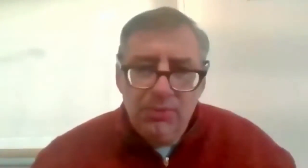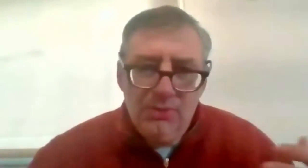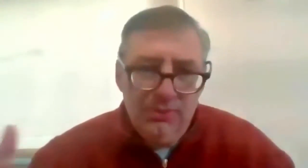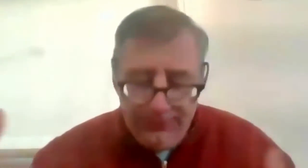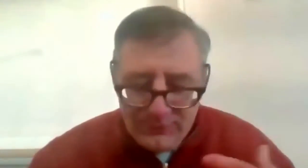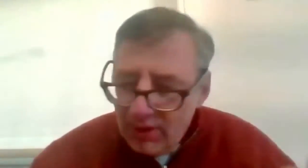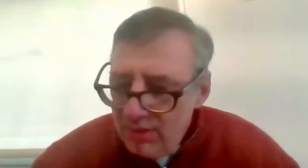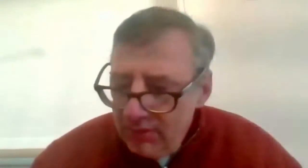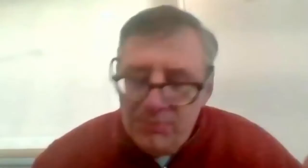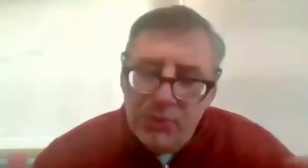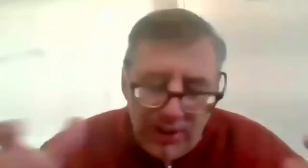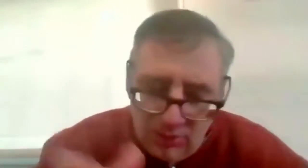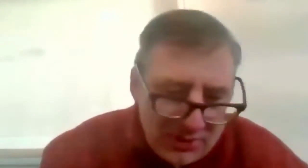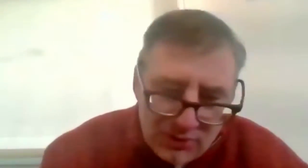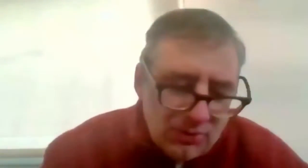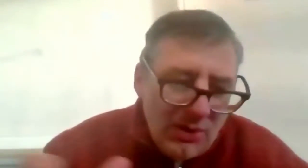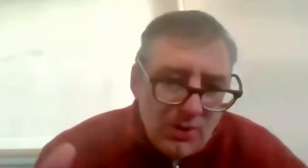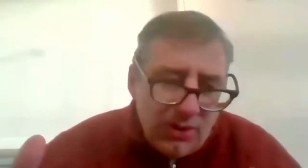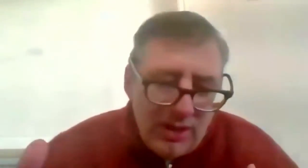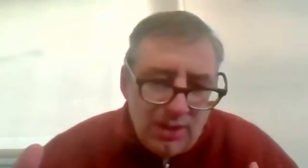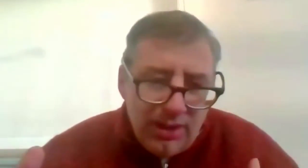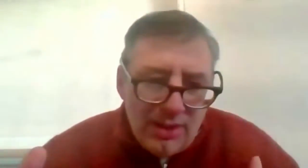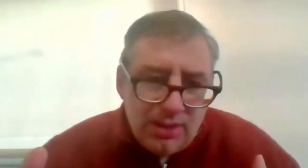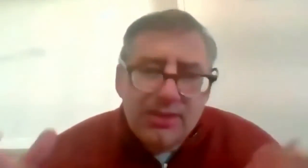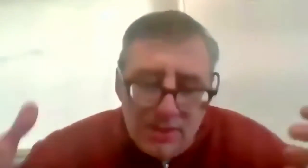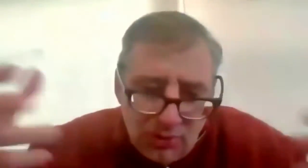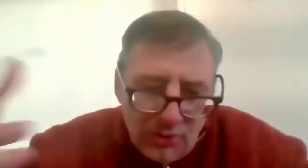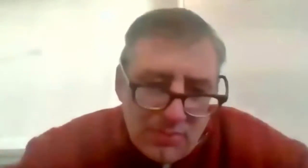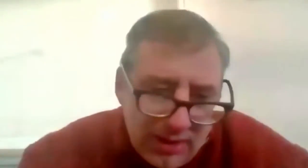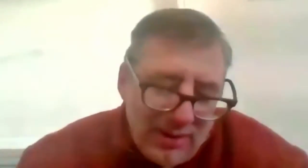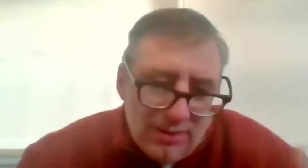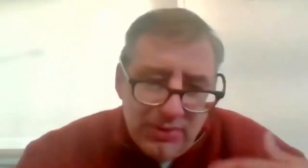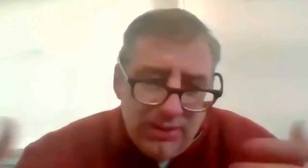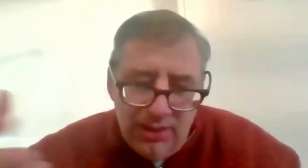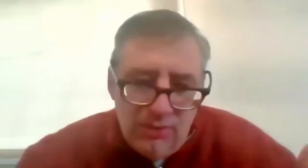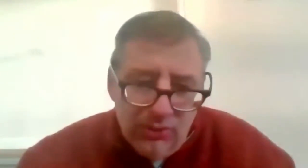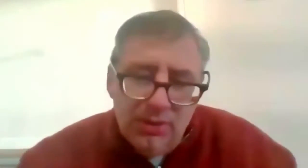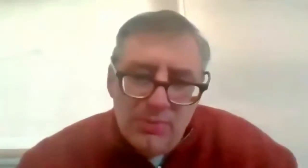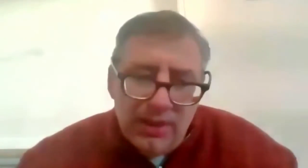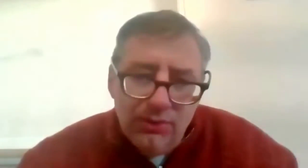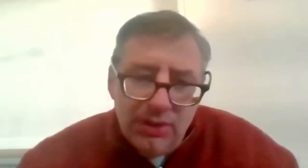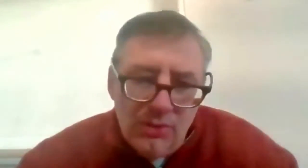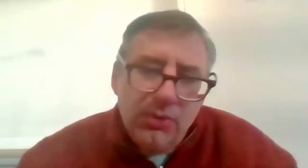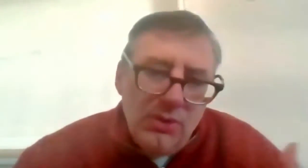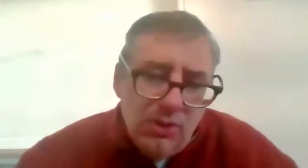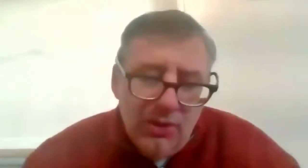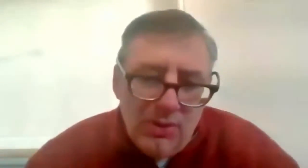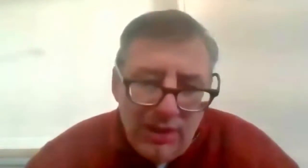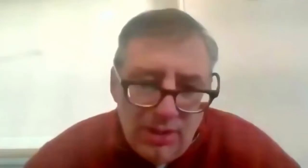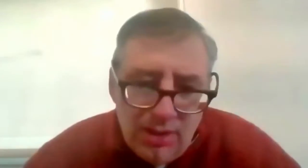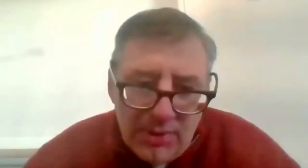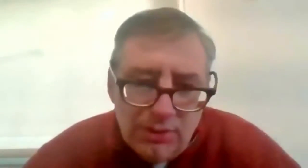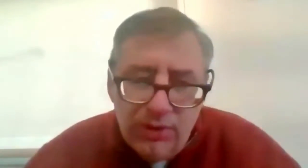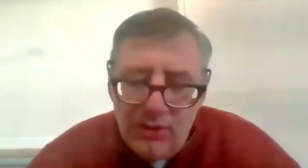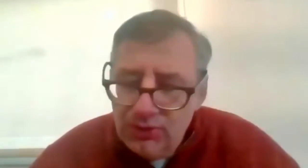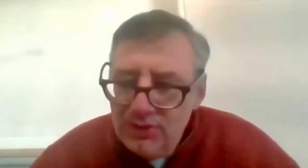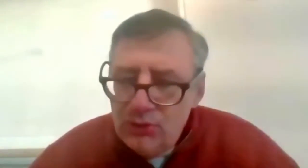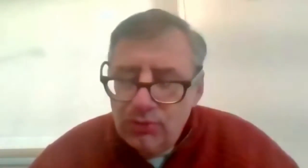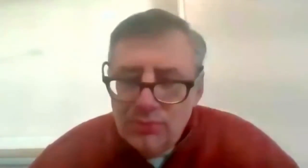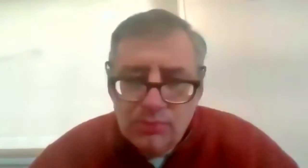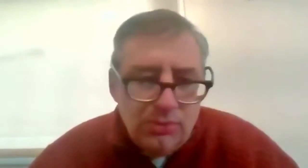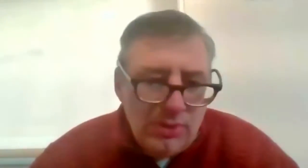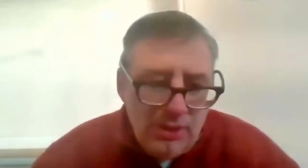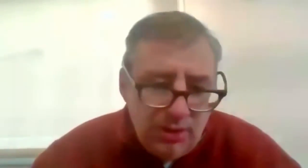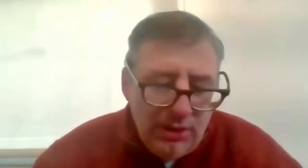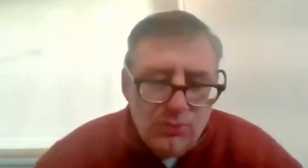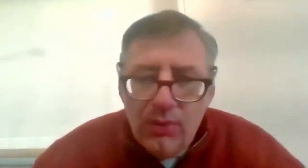mid-wing or not a part of the academia on the one hand. And now more directly to Bernardo de